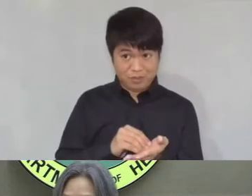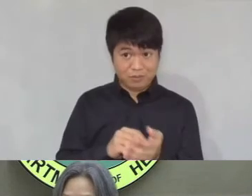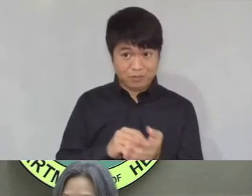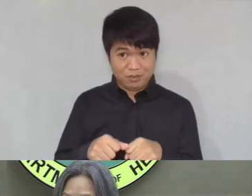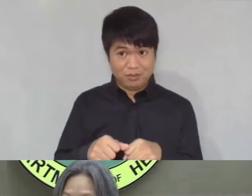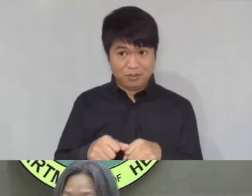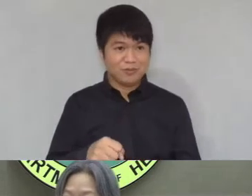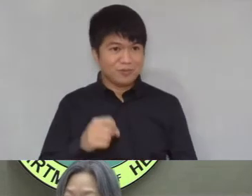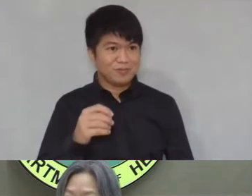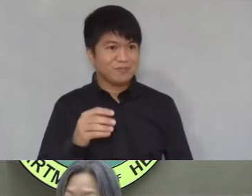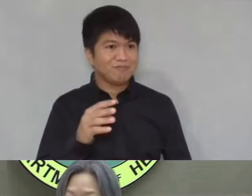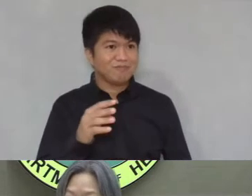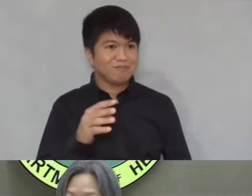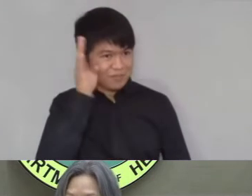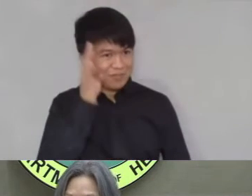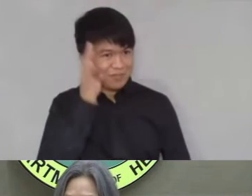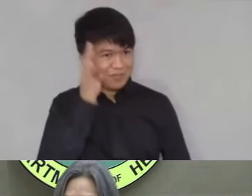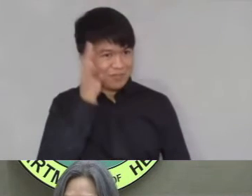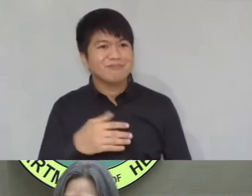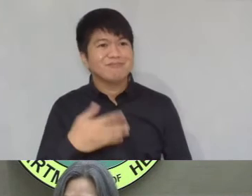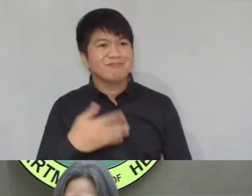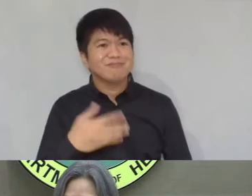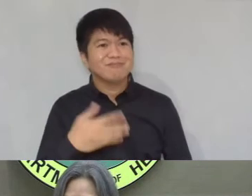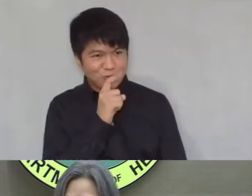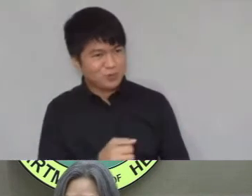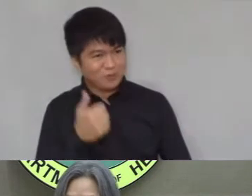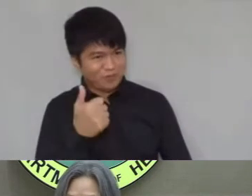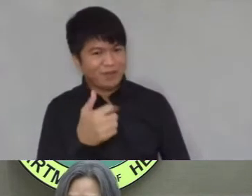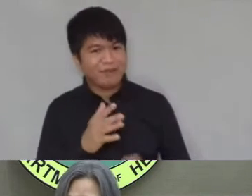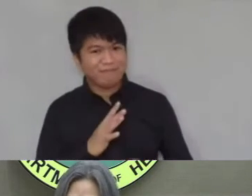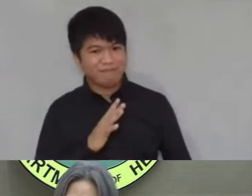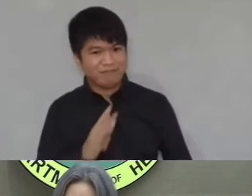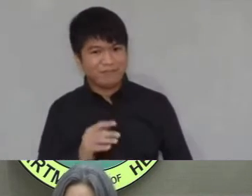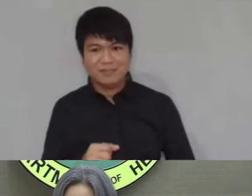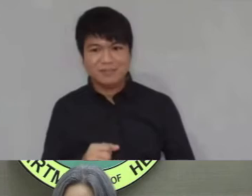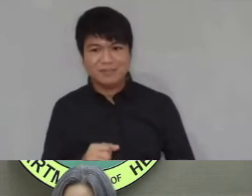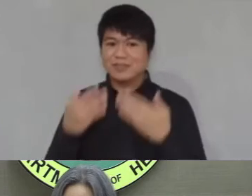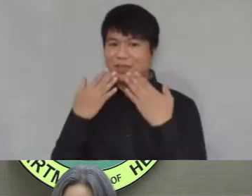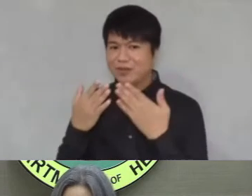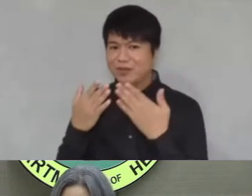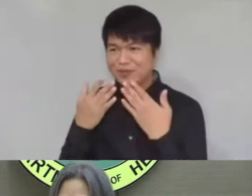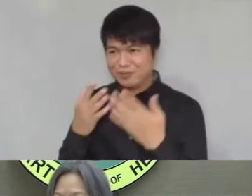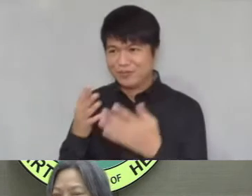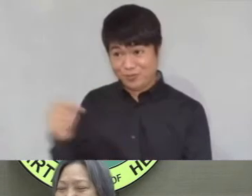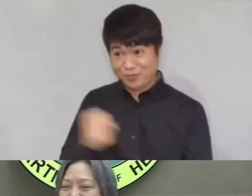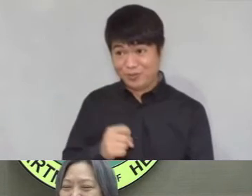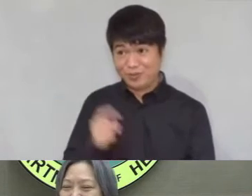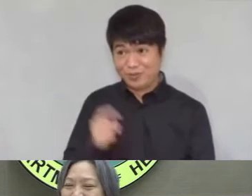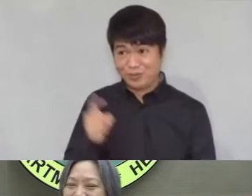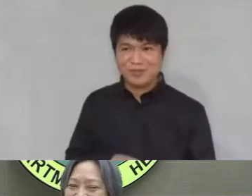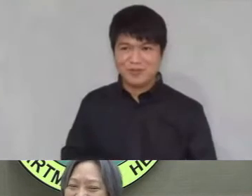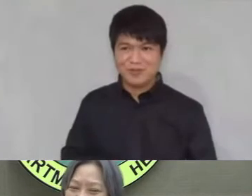ma'am. Sure. Okay, thank you very much. We will just if you can we'll just get it from